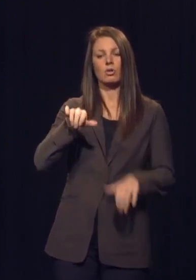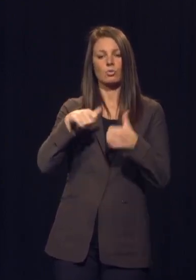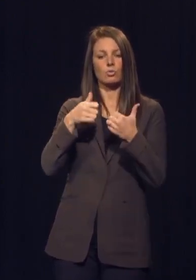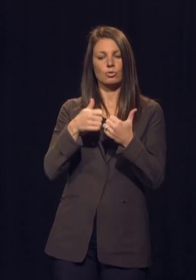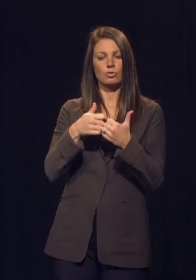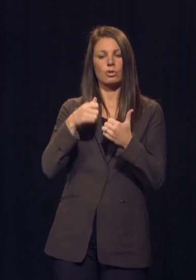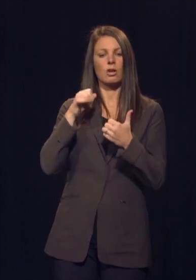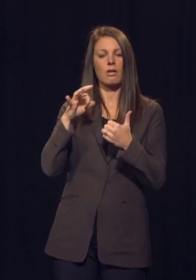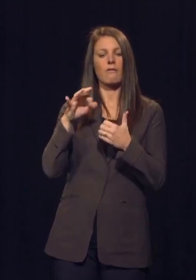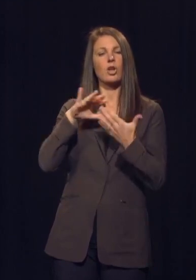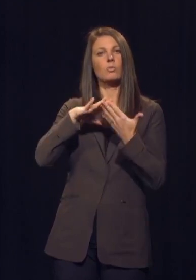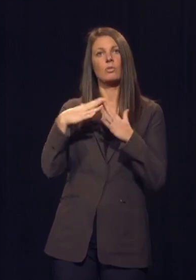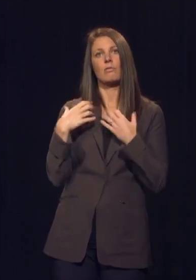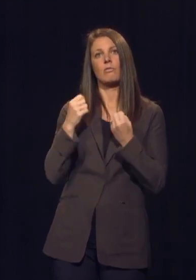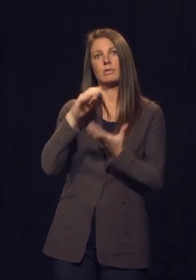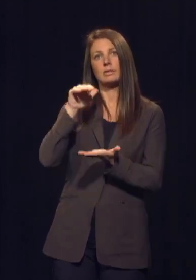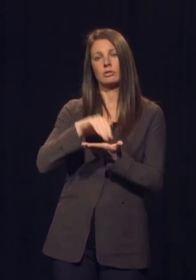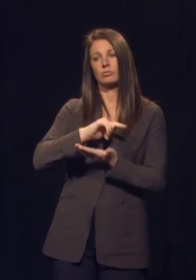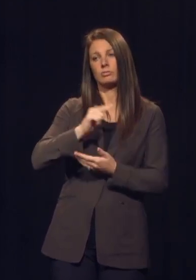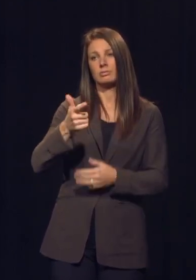Centers. Tia.